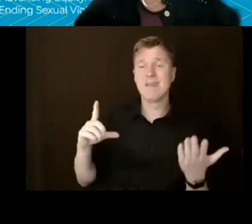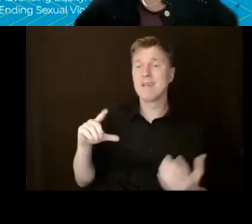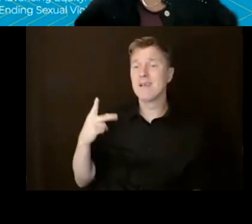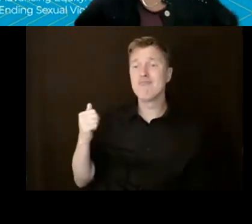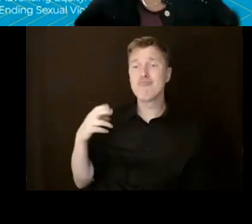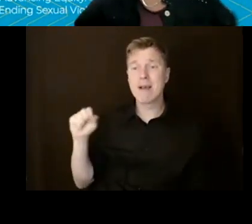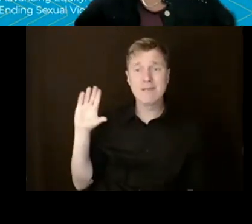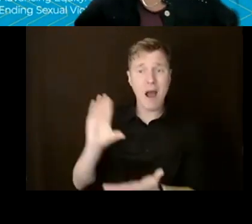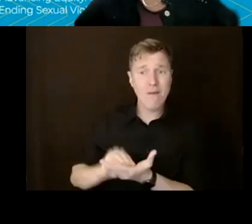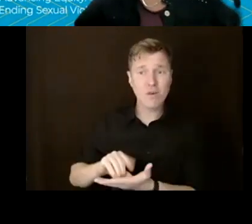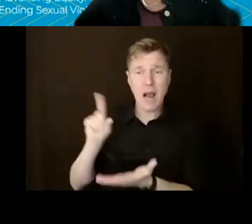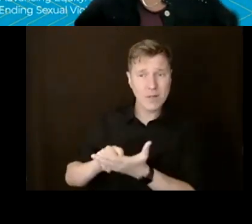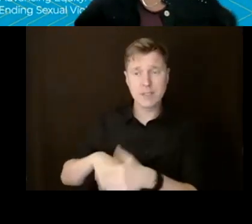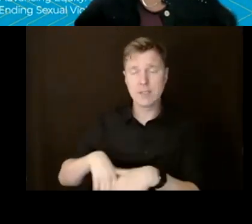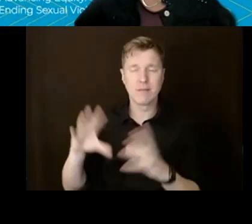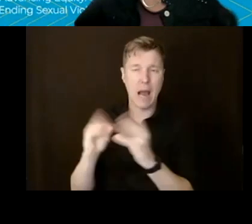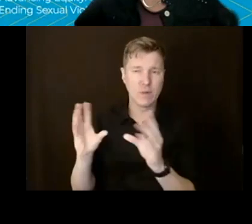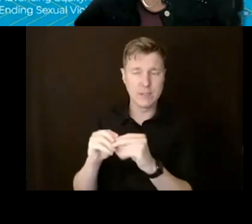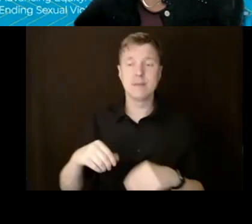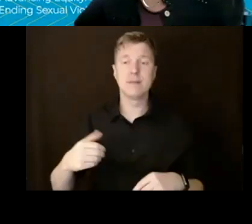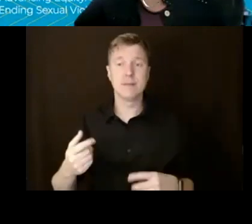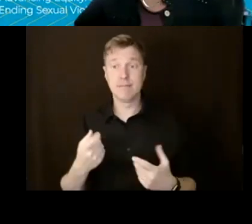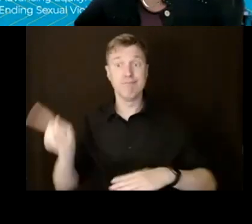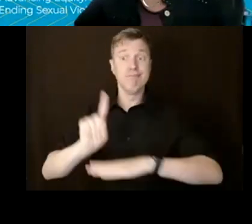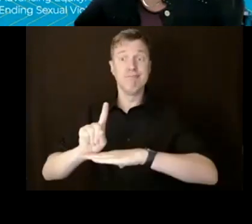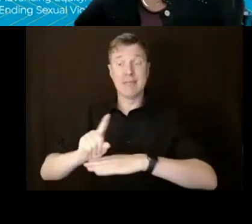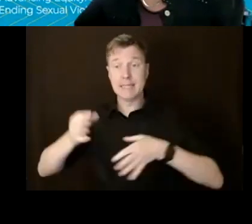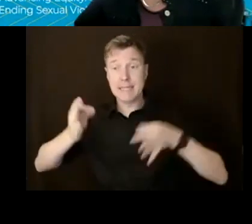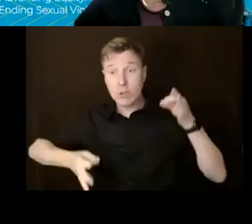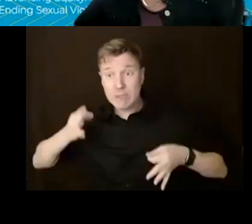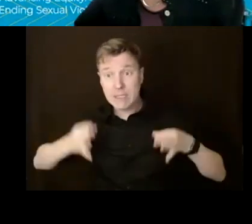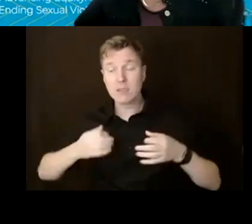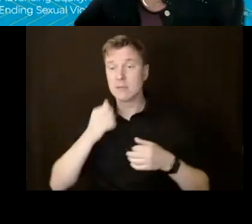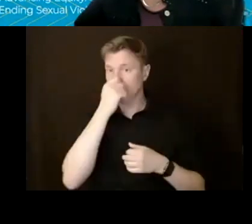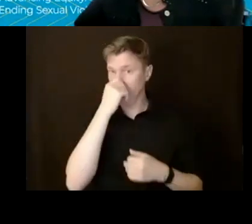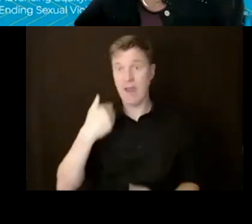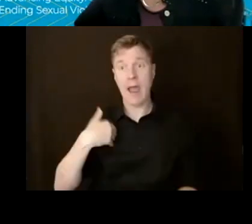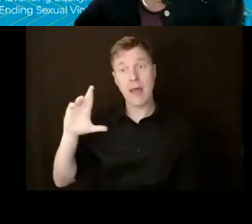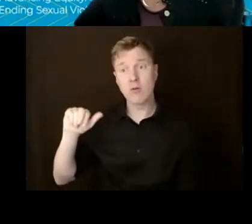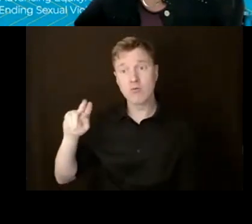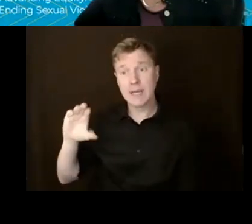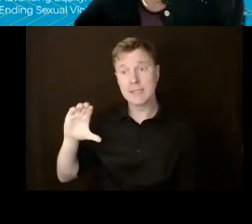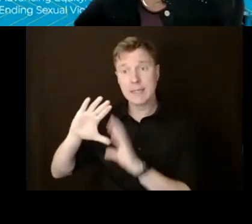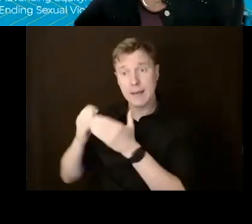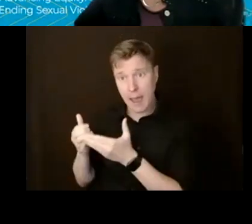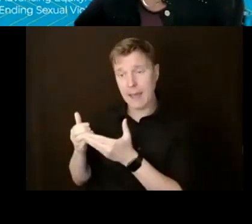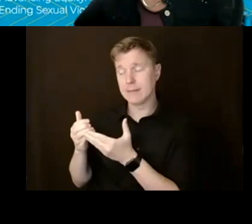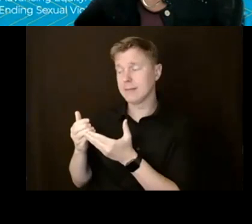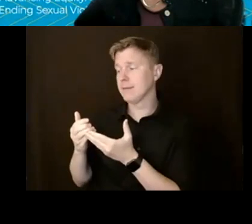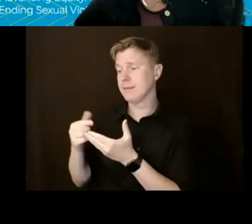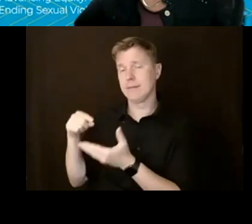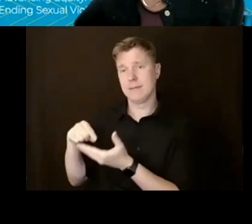all of that. But also we've gotten like the RaceClass Narrative framework to scale in the